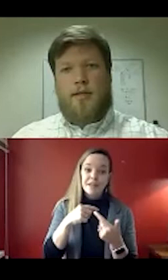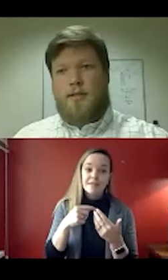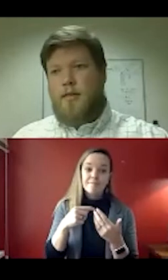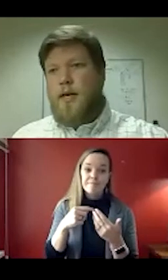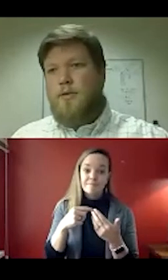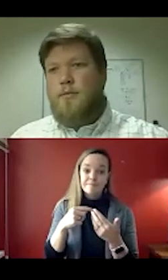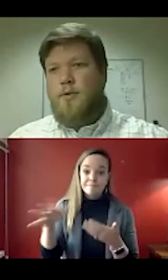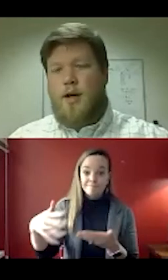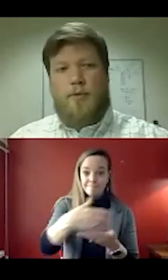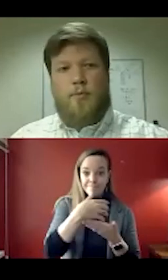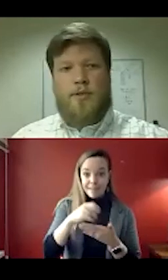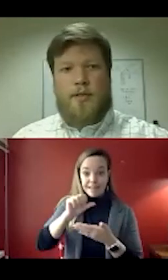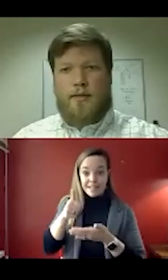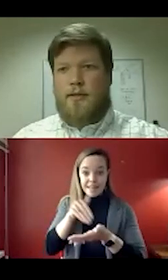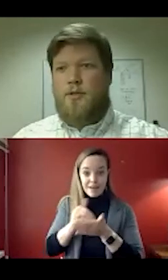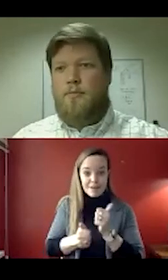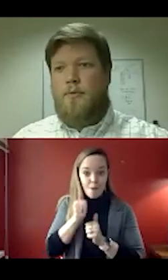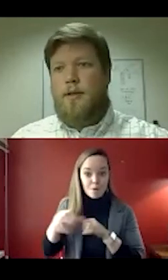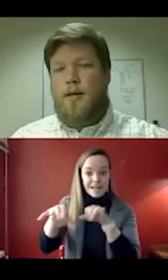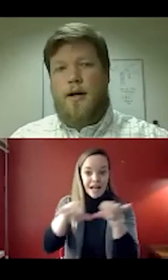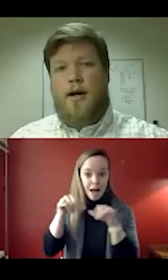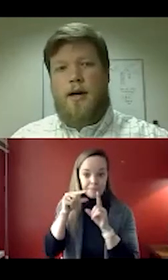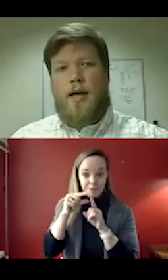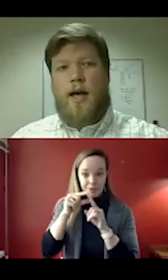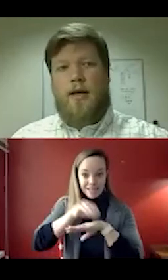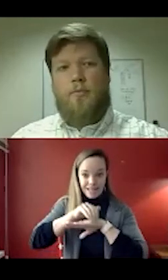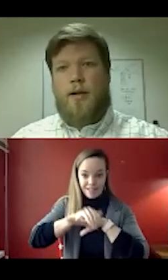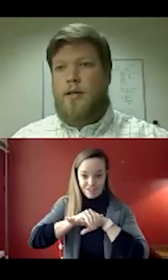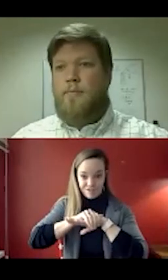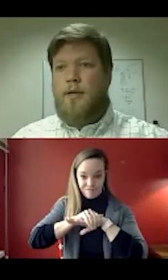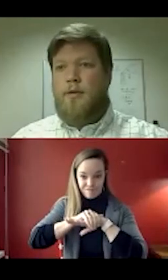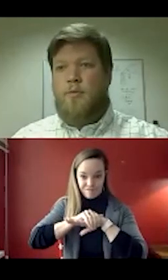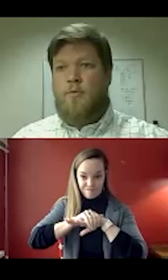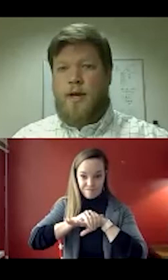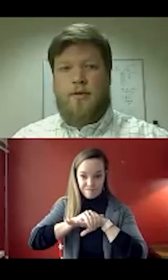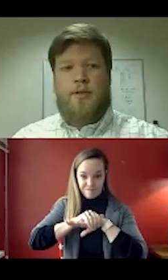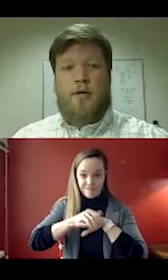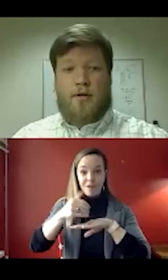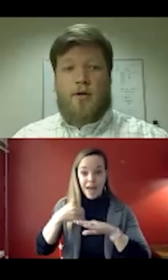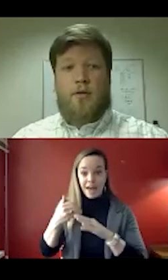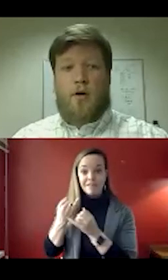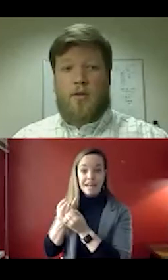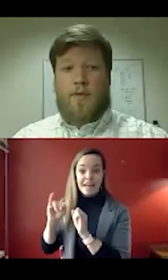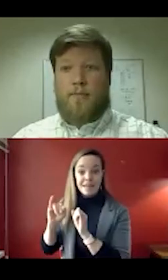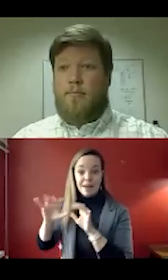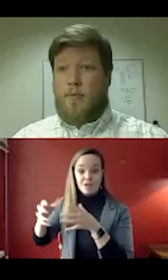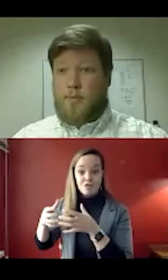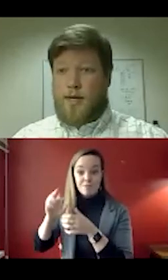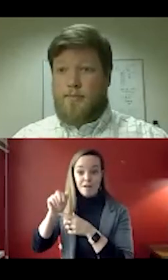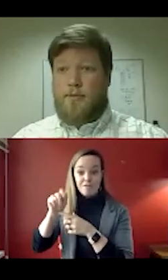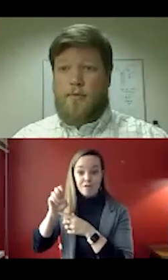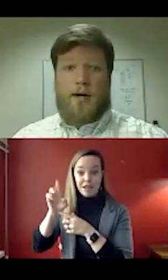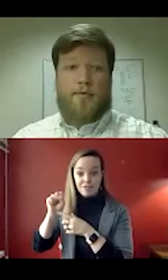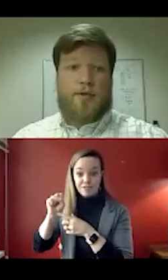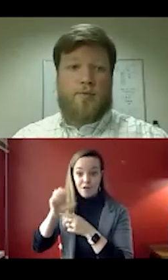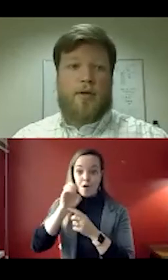take the 10,000 most common words in English, and we had an independent group of raters code all of them multiple